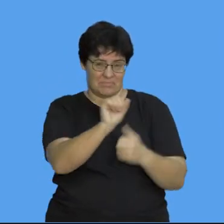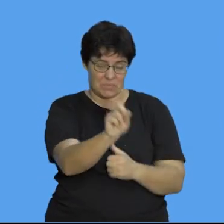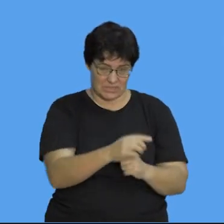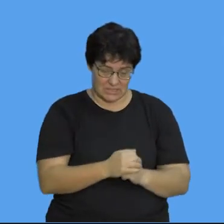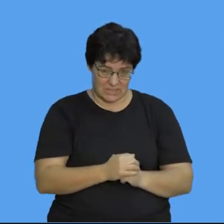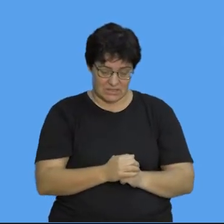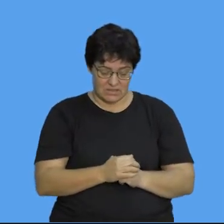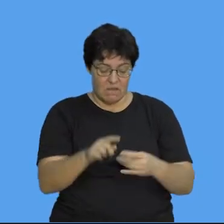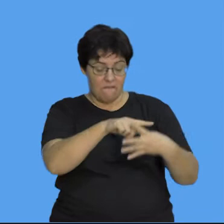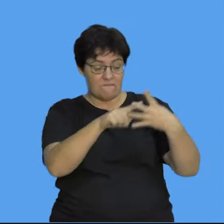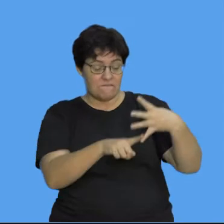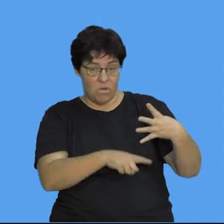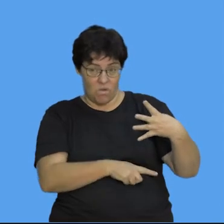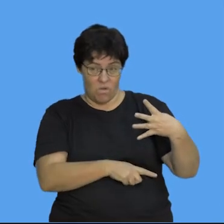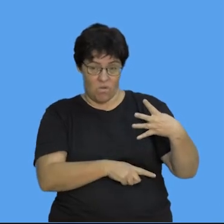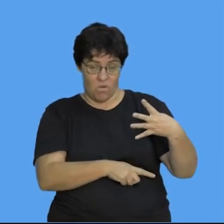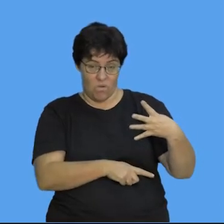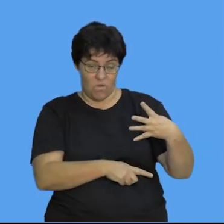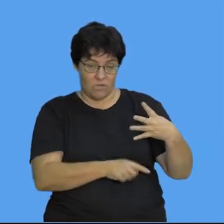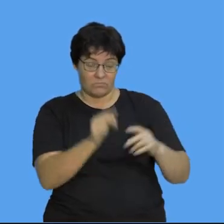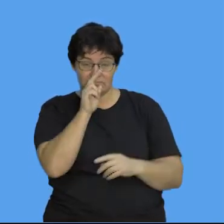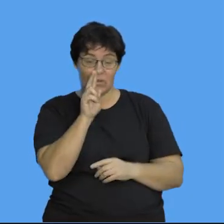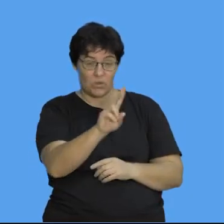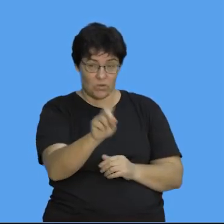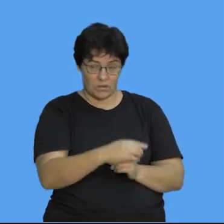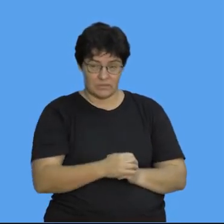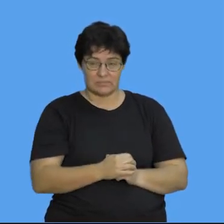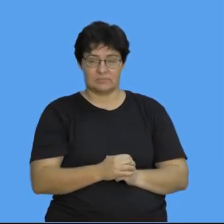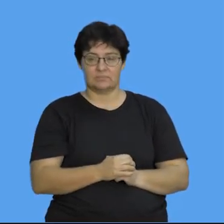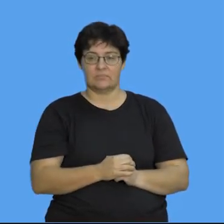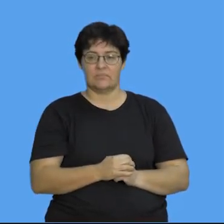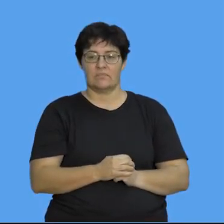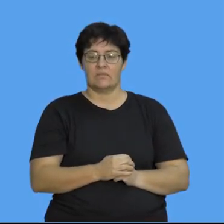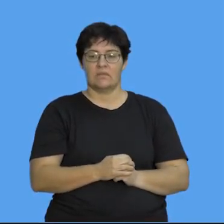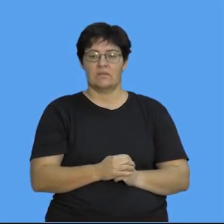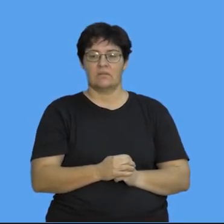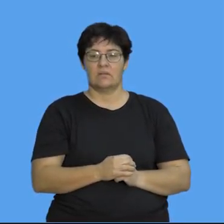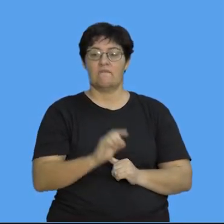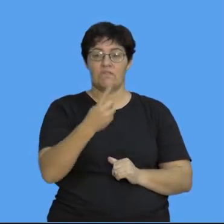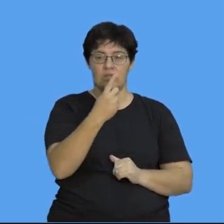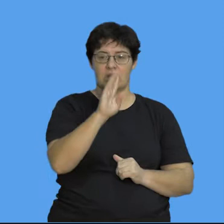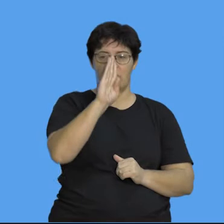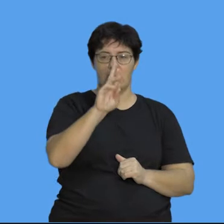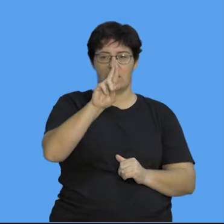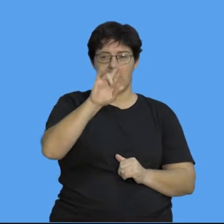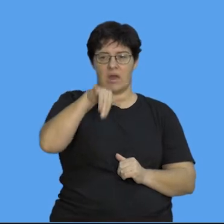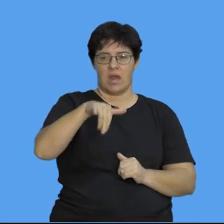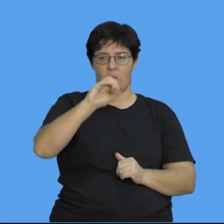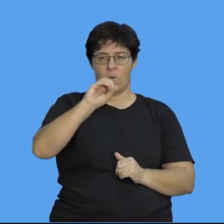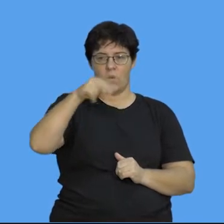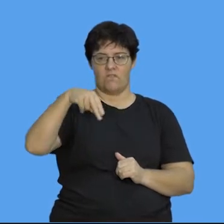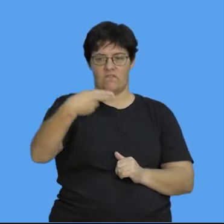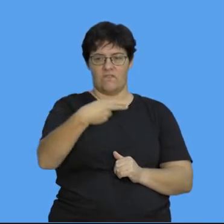4 groups of major plants that we are going to look at are as follows. We're going to look at